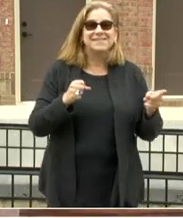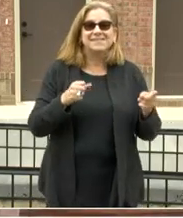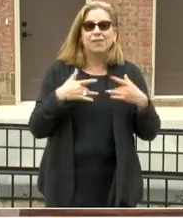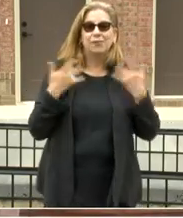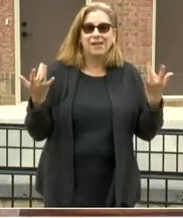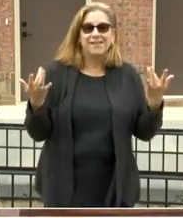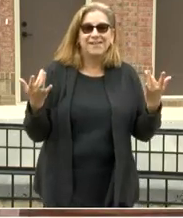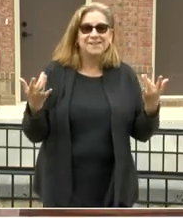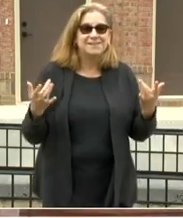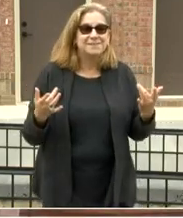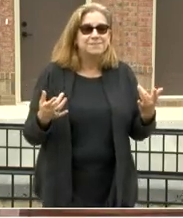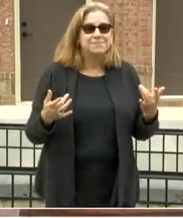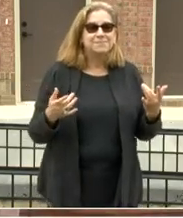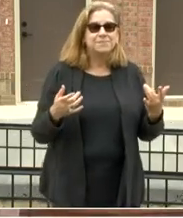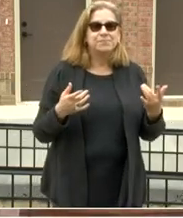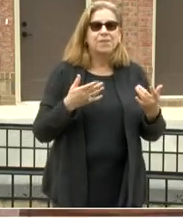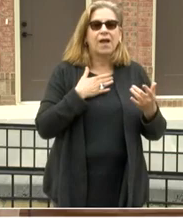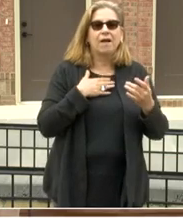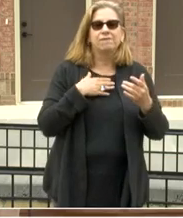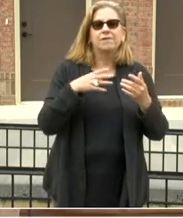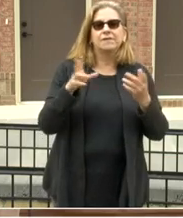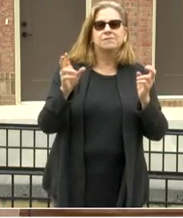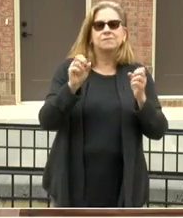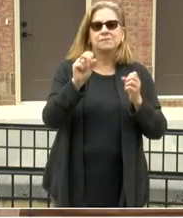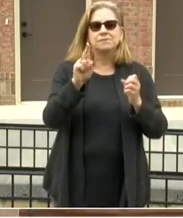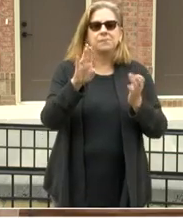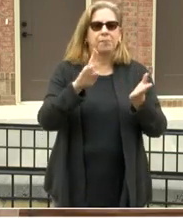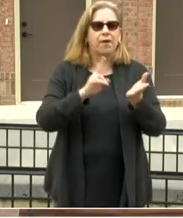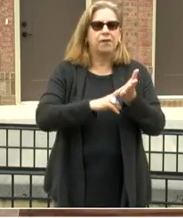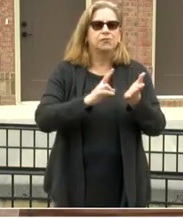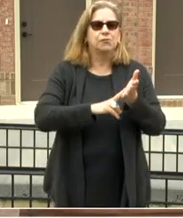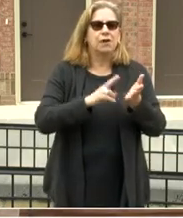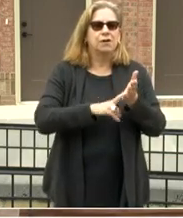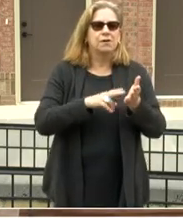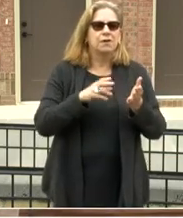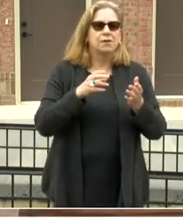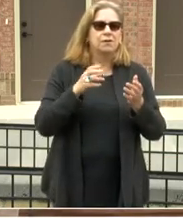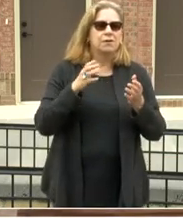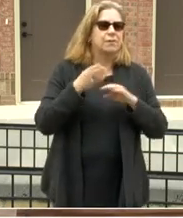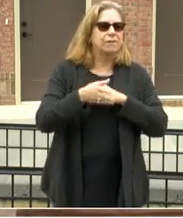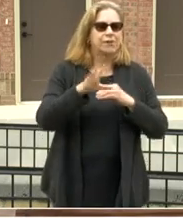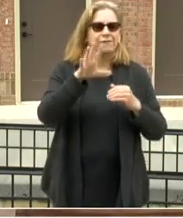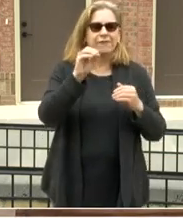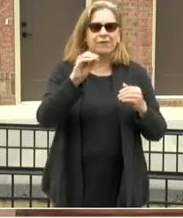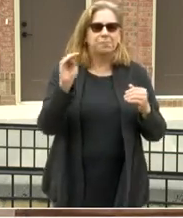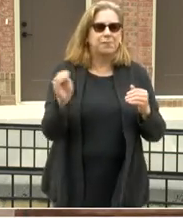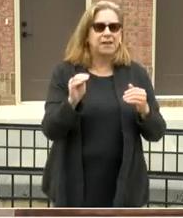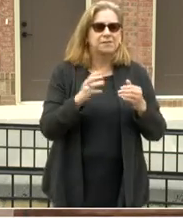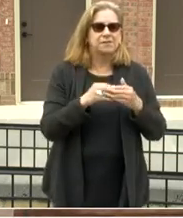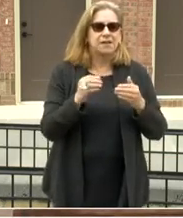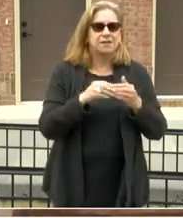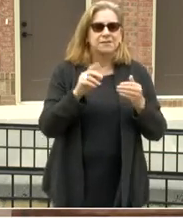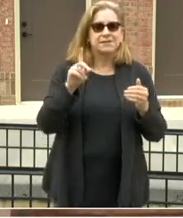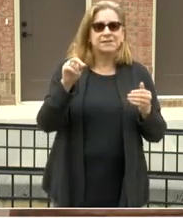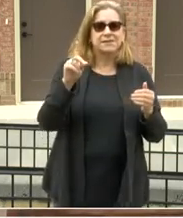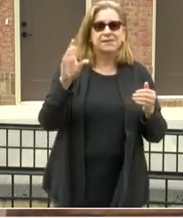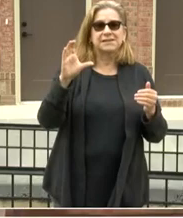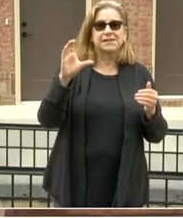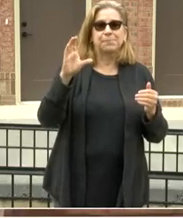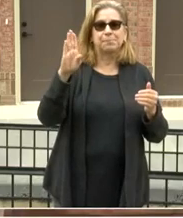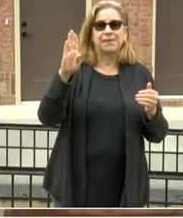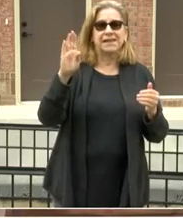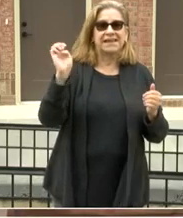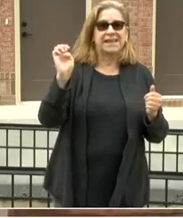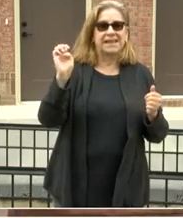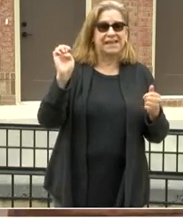base, over $11 million of the project is going to DC CBEs. And I think everybody knows the last year